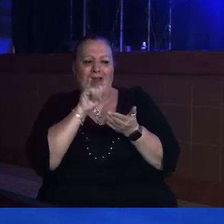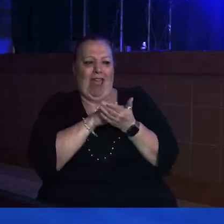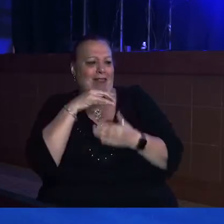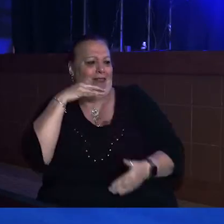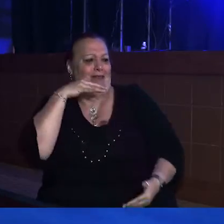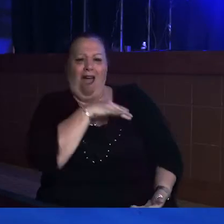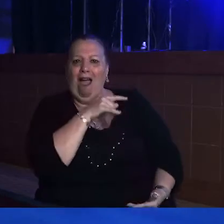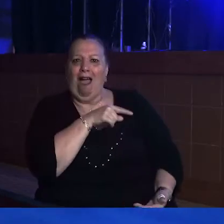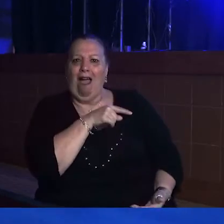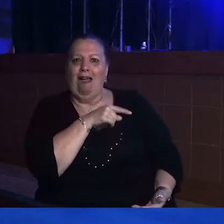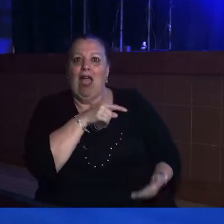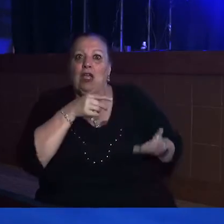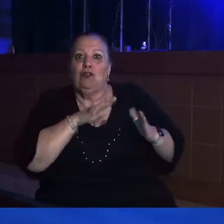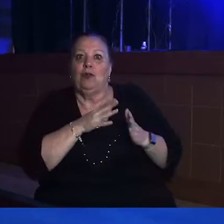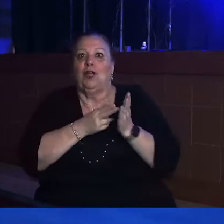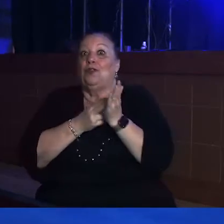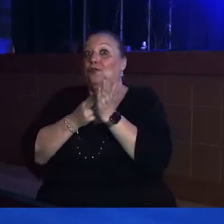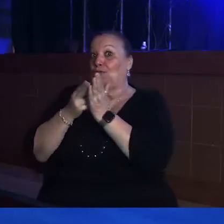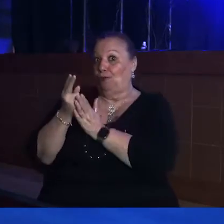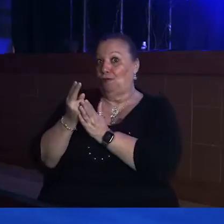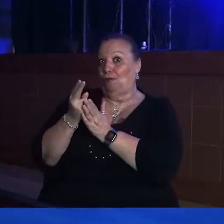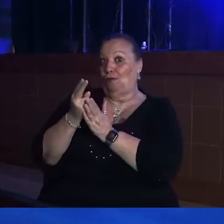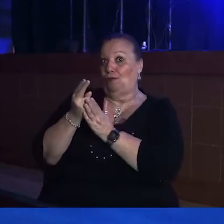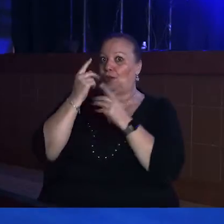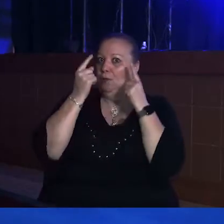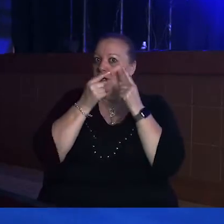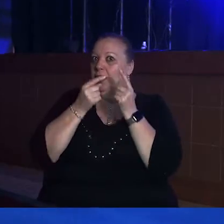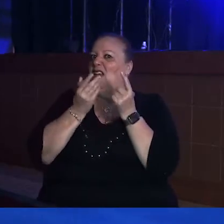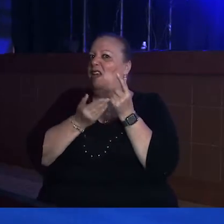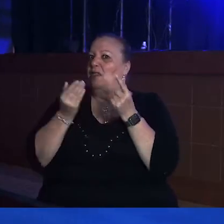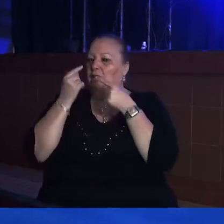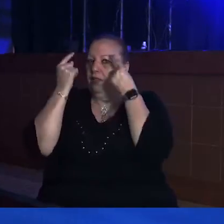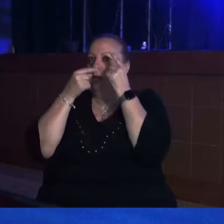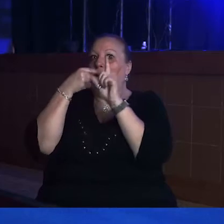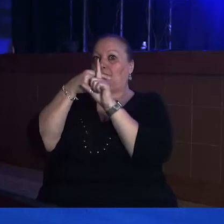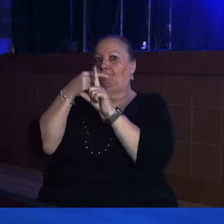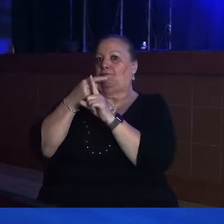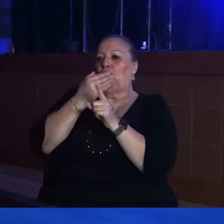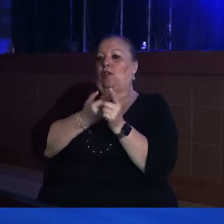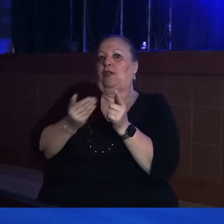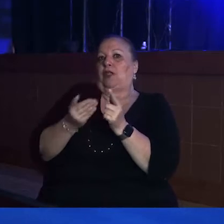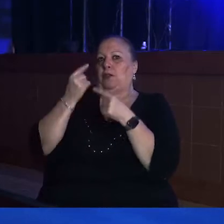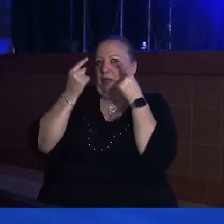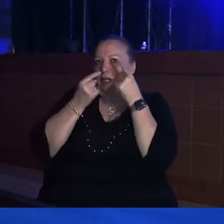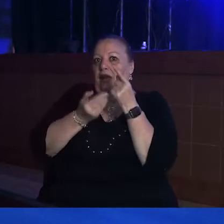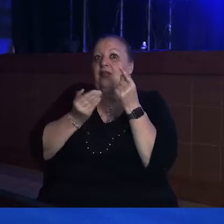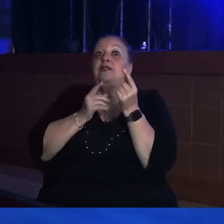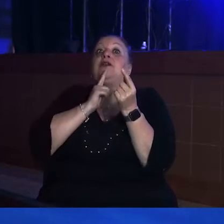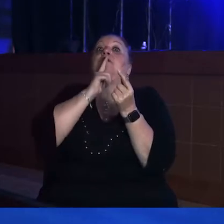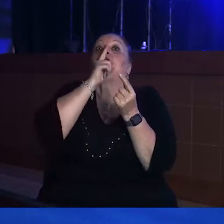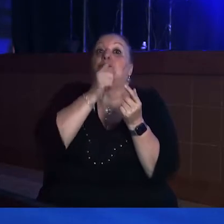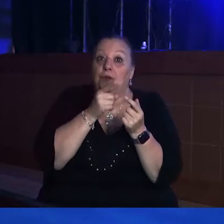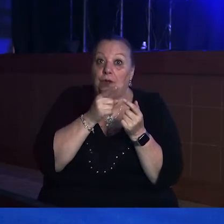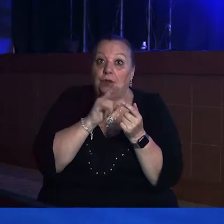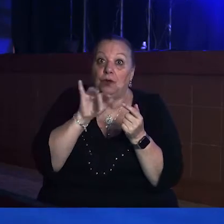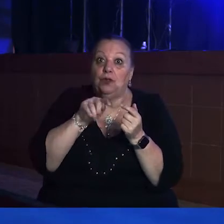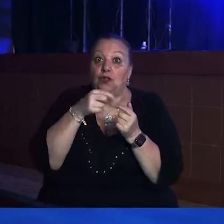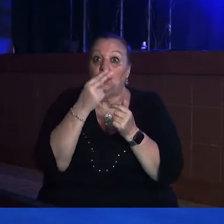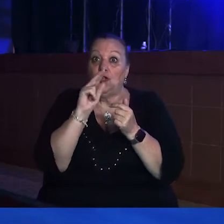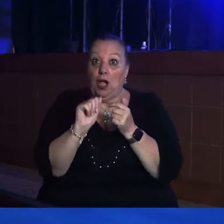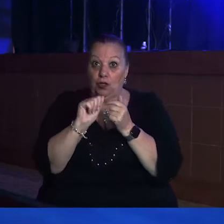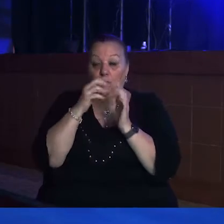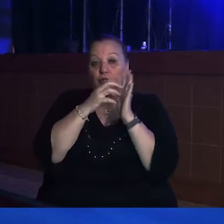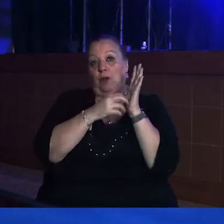let the truth, you meditate on things. You think good things. You meditate on things that are true. Joshua chapter 1, verse 8